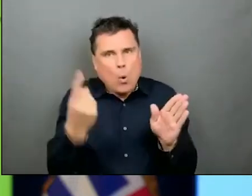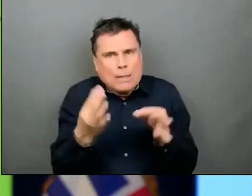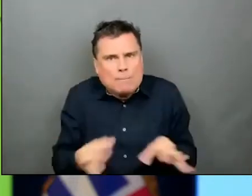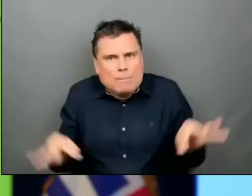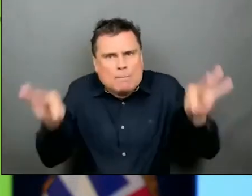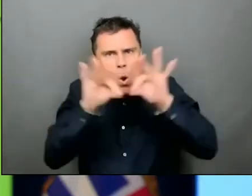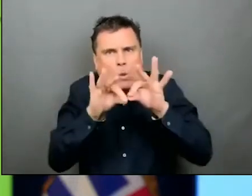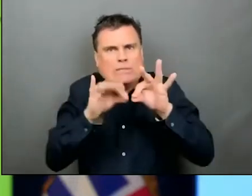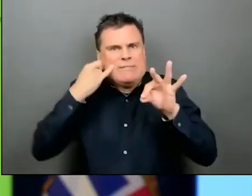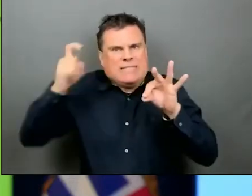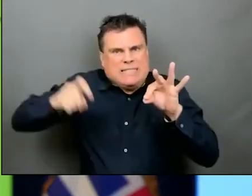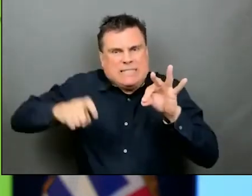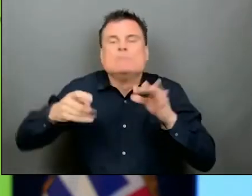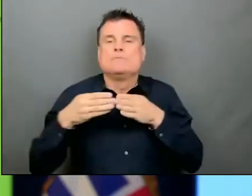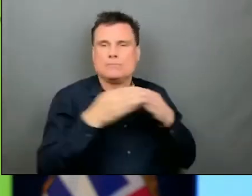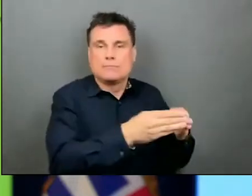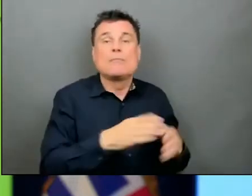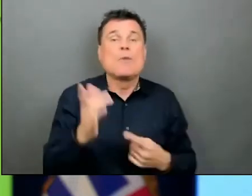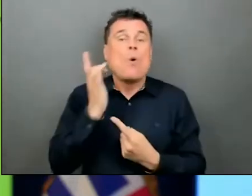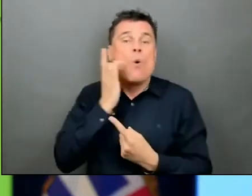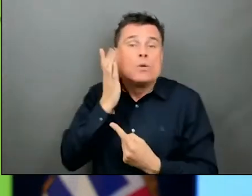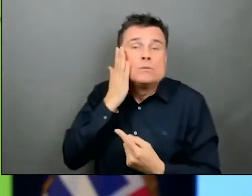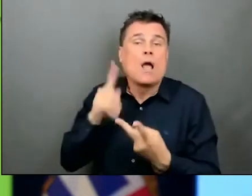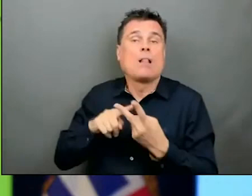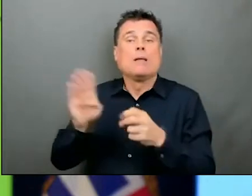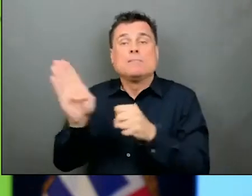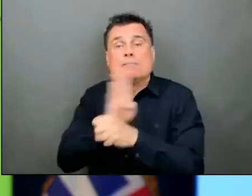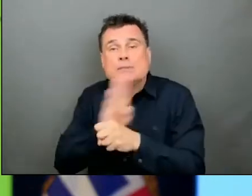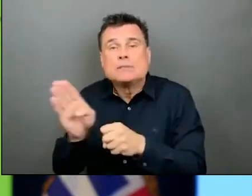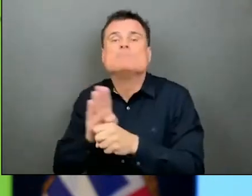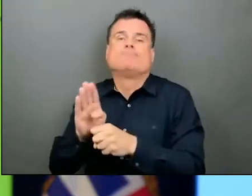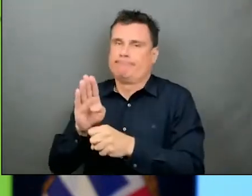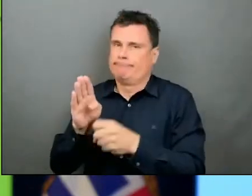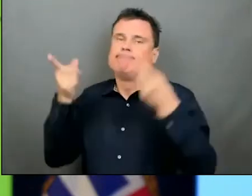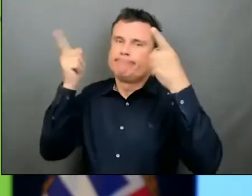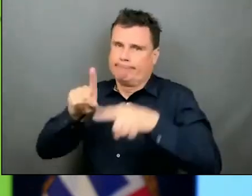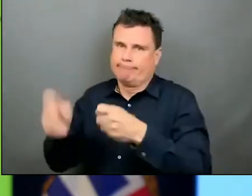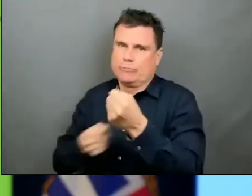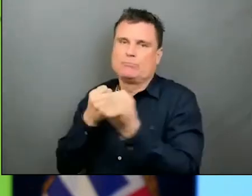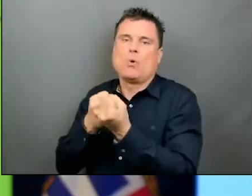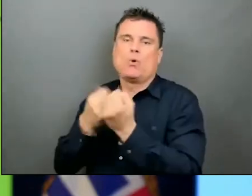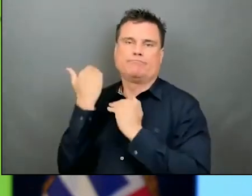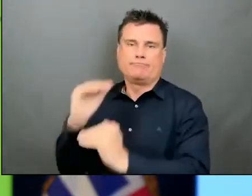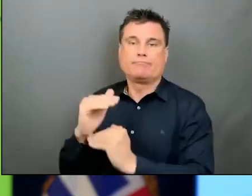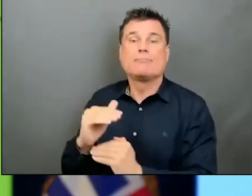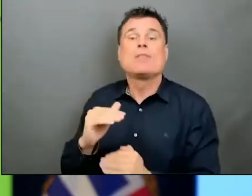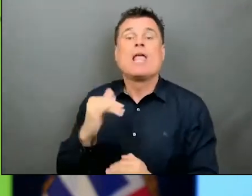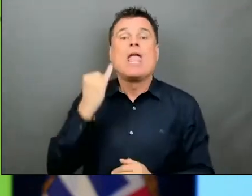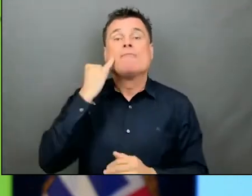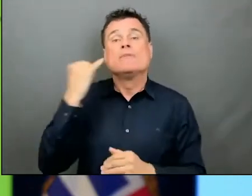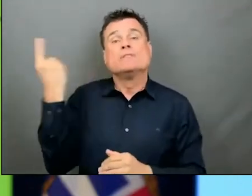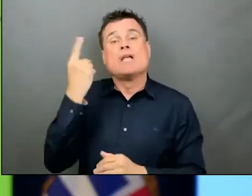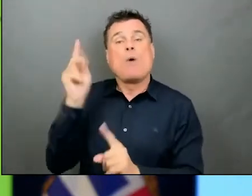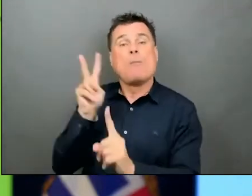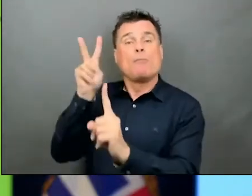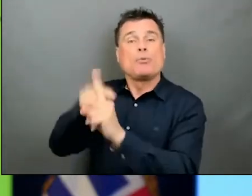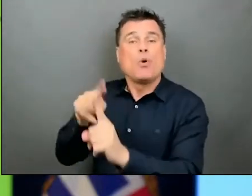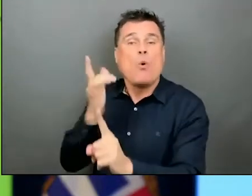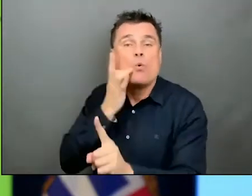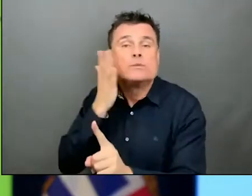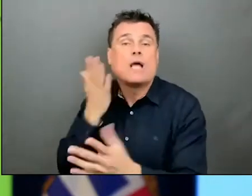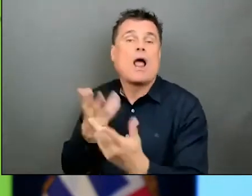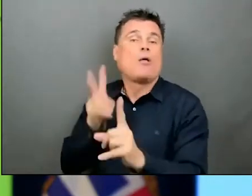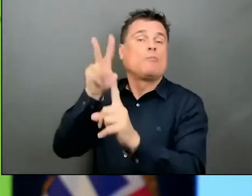strongly encouraging all operators and businesses to support the order by declining new bookings from outside their region and cancelling